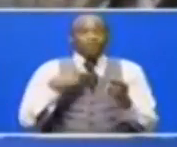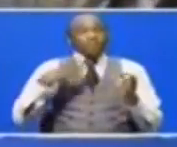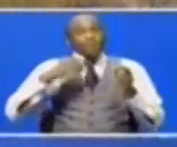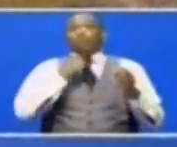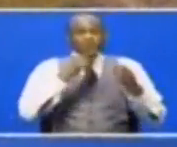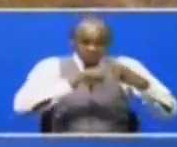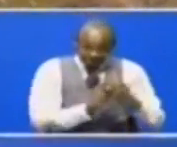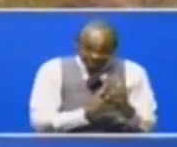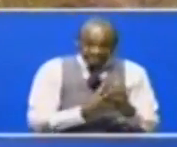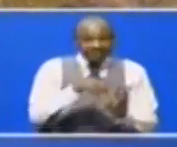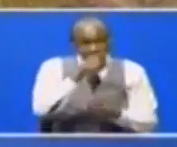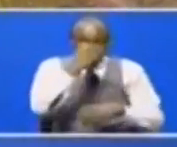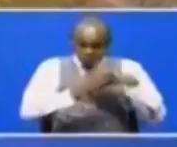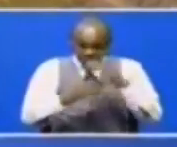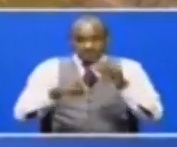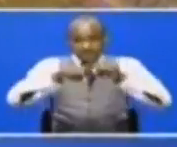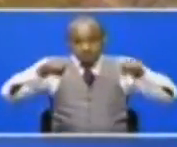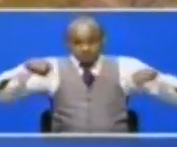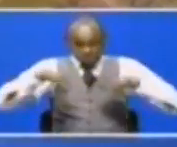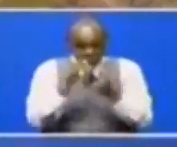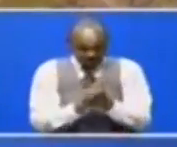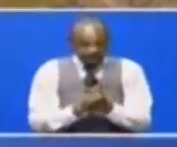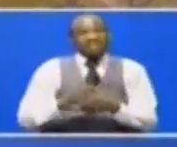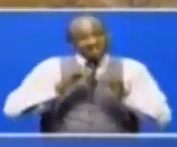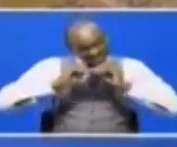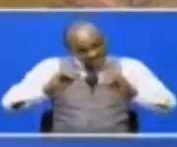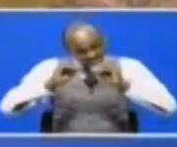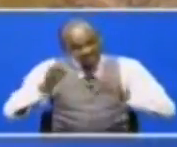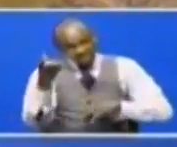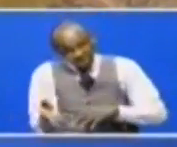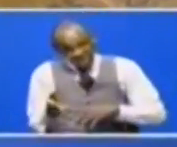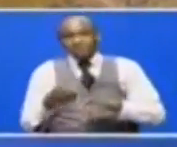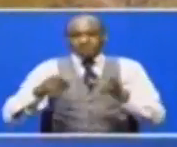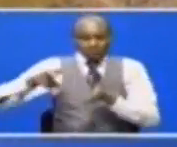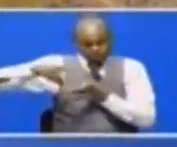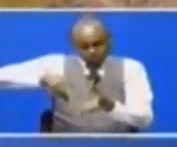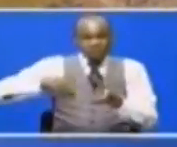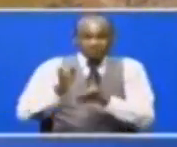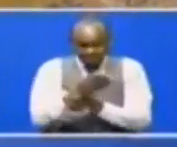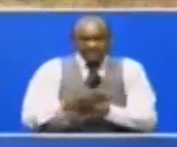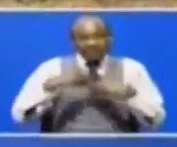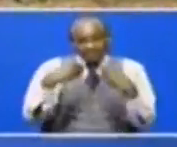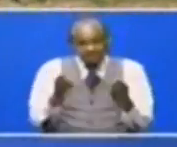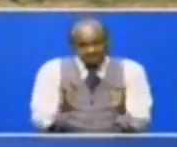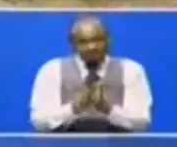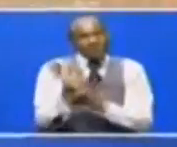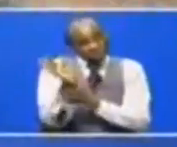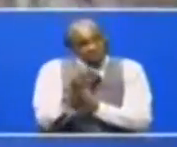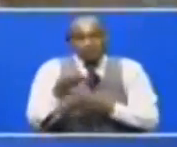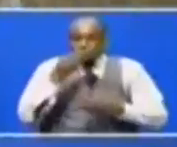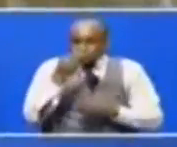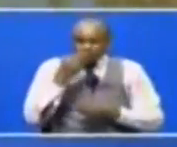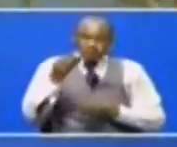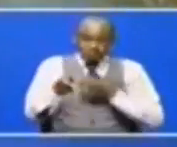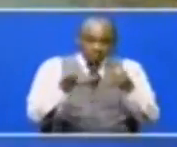beginners as they construct a pond, conduct training, stock the pond, and provide the farmer with feed for